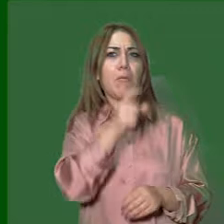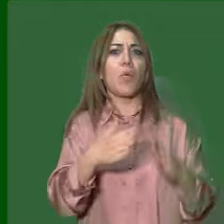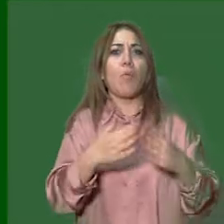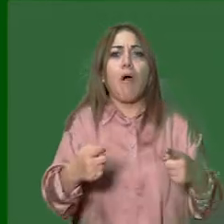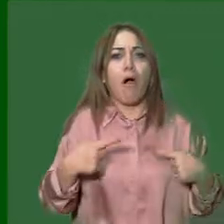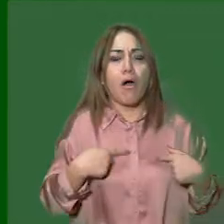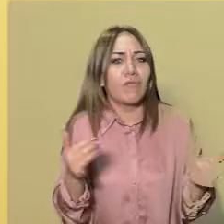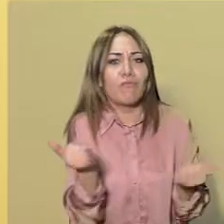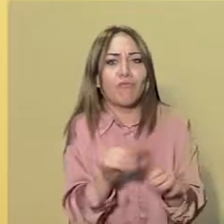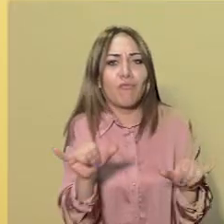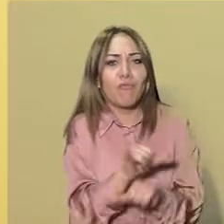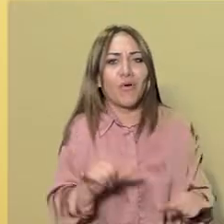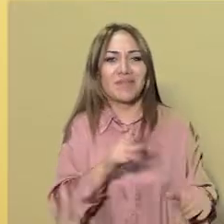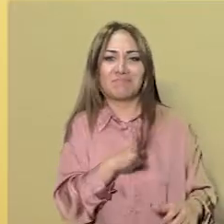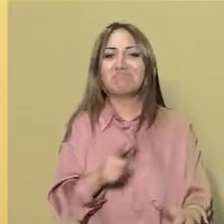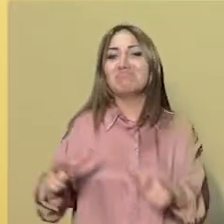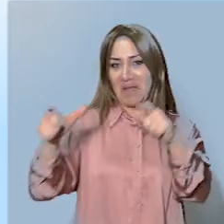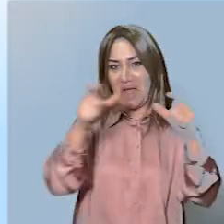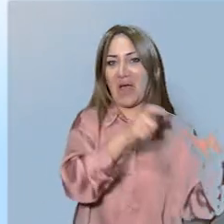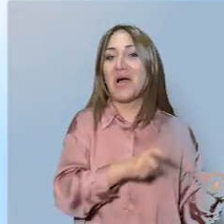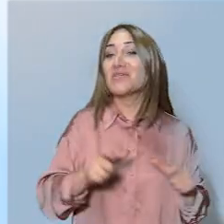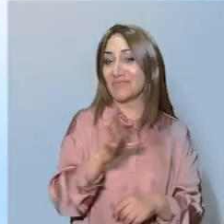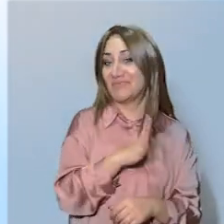homes? With flying saucers.